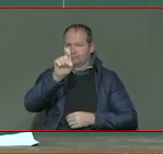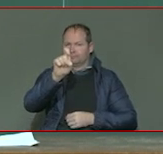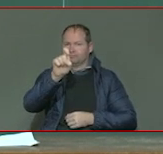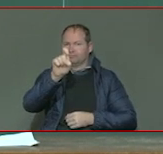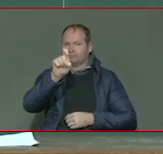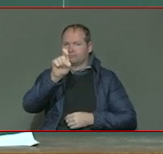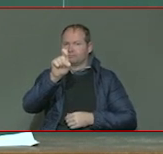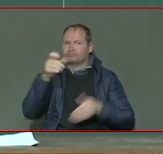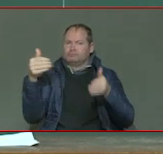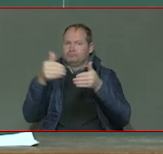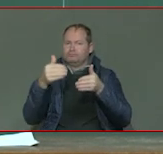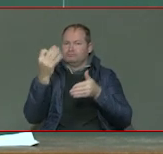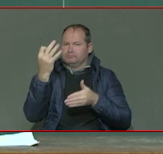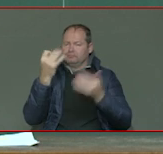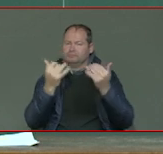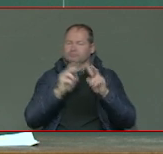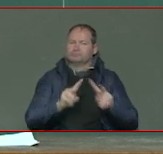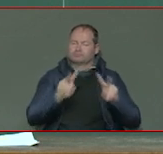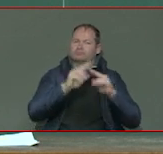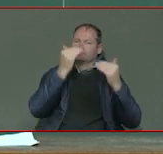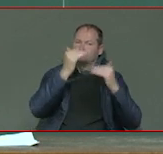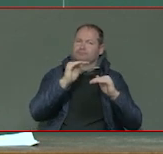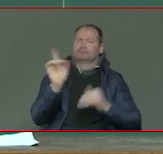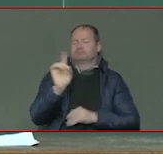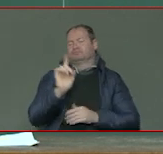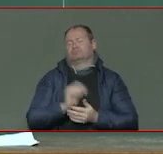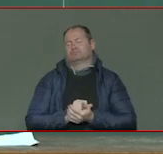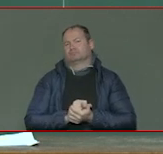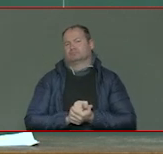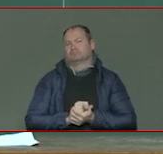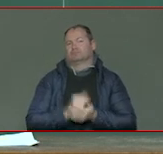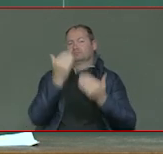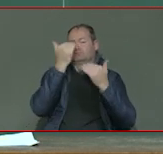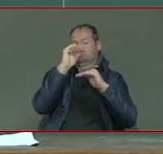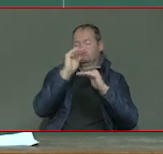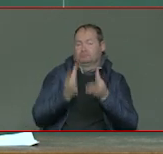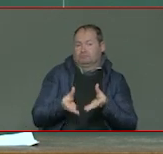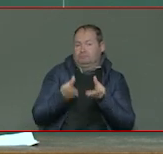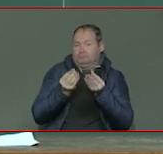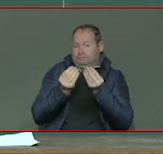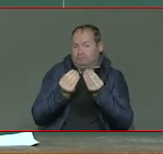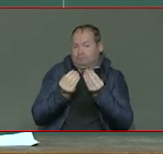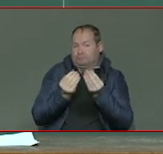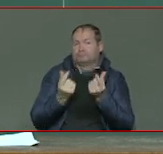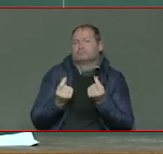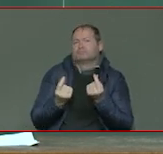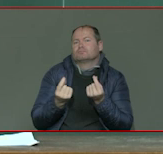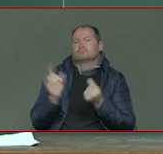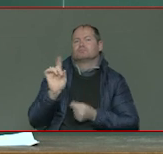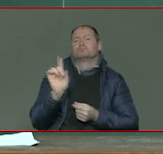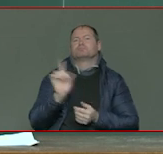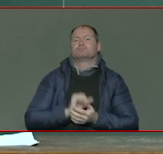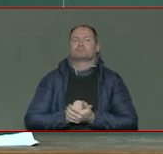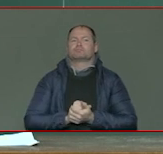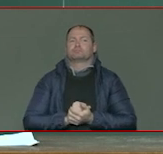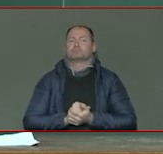That's the limit. So in order for me to find the limit All I need to do is, I need